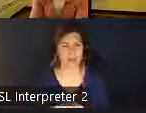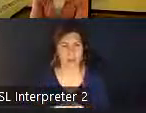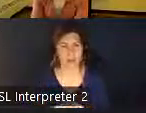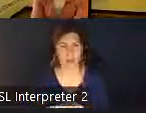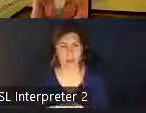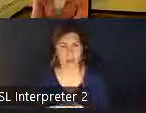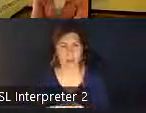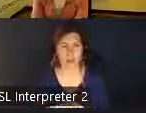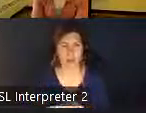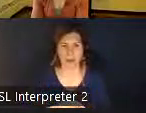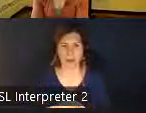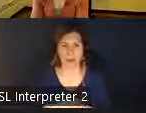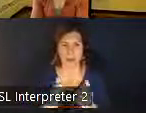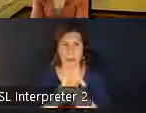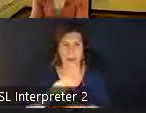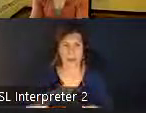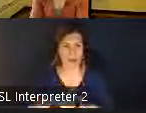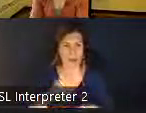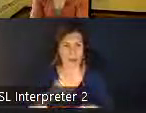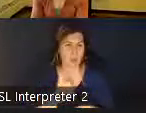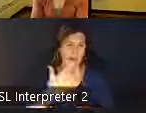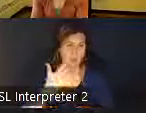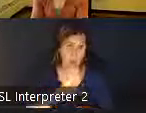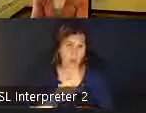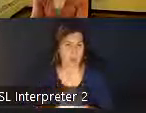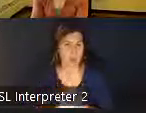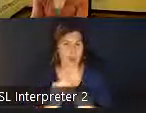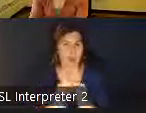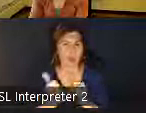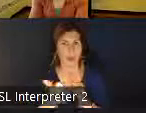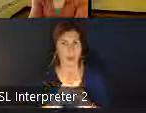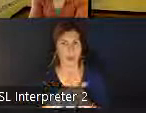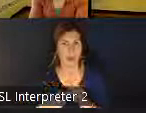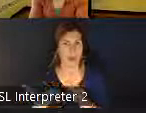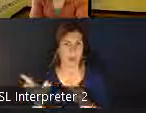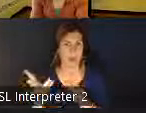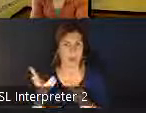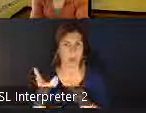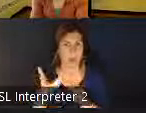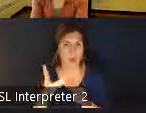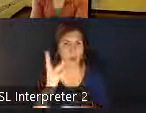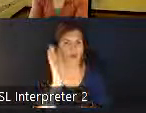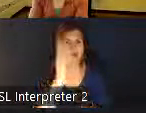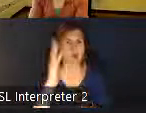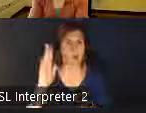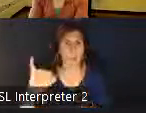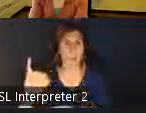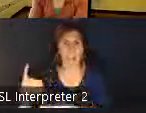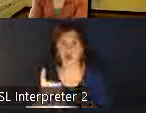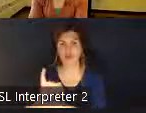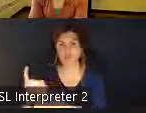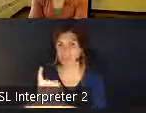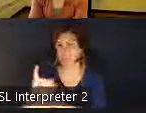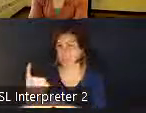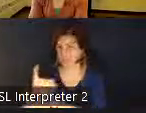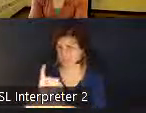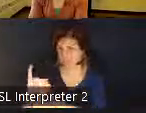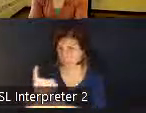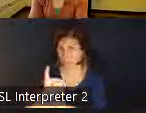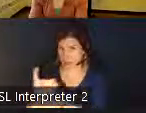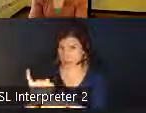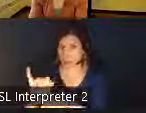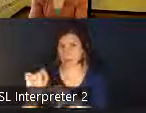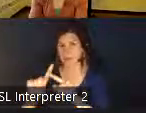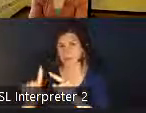through time, we've been fortunate to work with a couple forest industry actors.